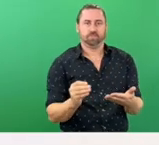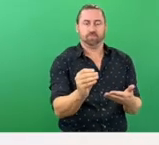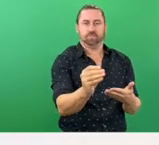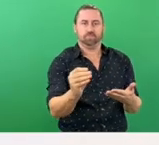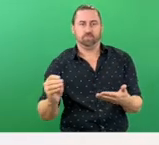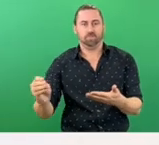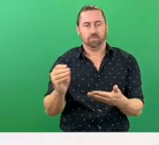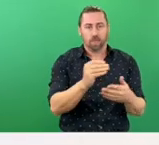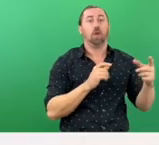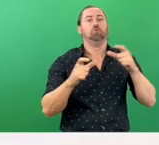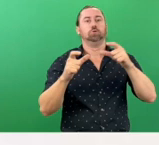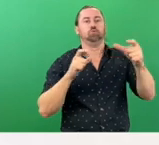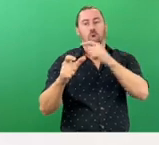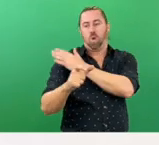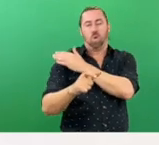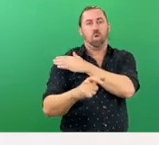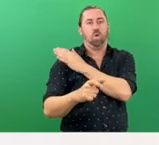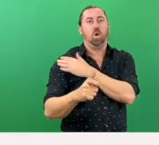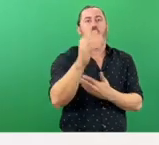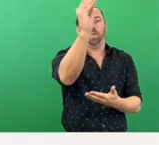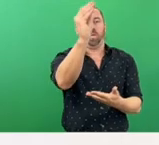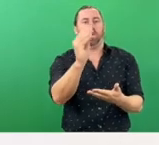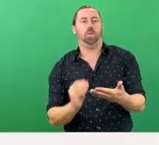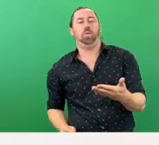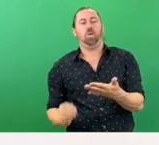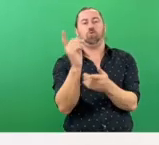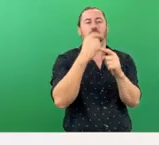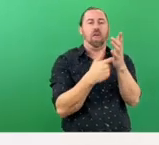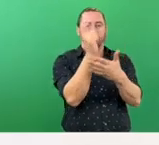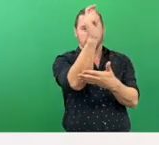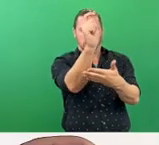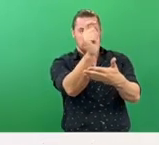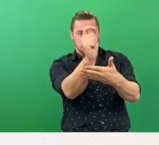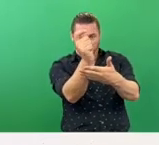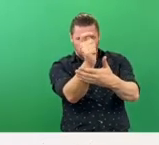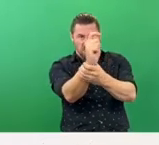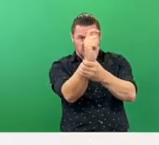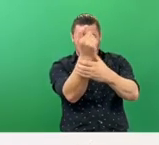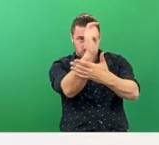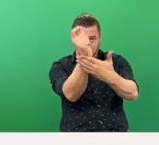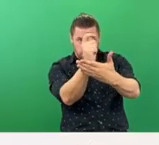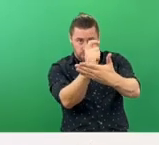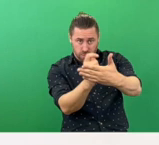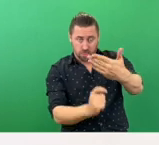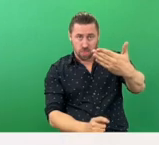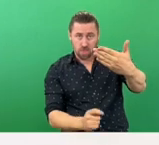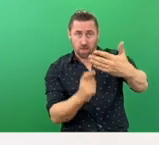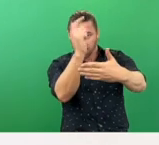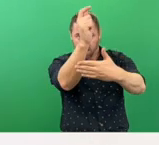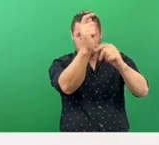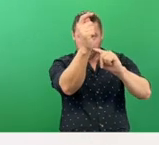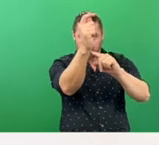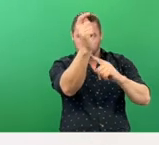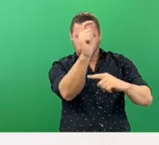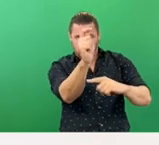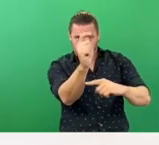way you'll get more control over long straight lines and long curves. When you drag your palm and work from your fingers